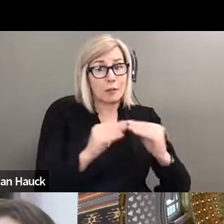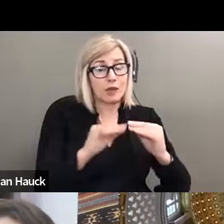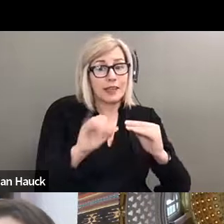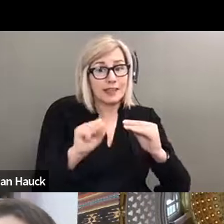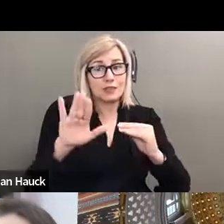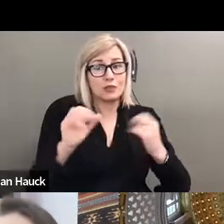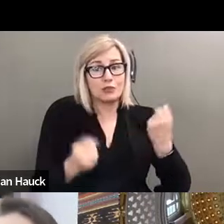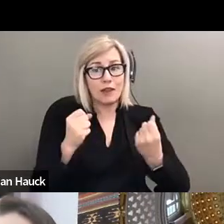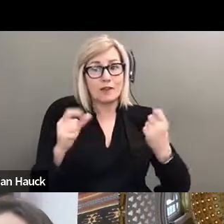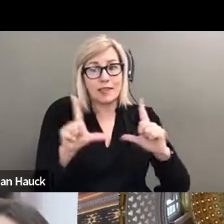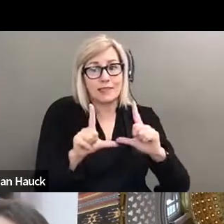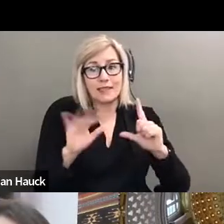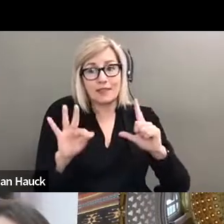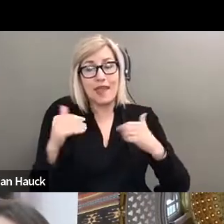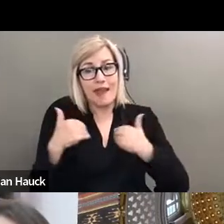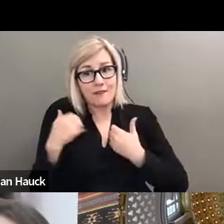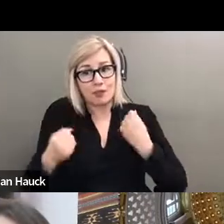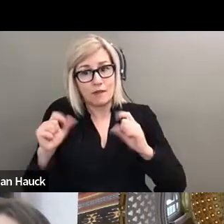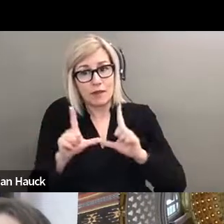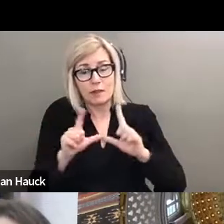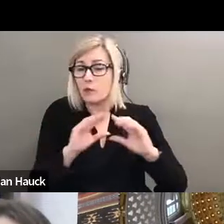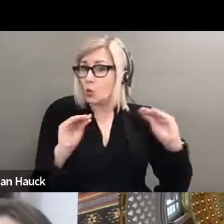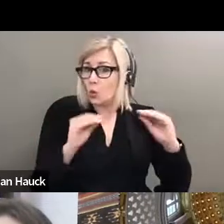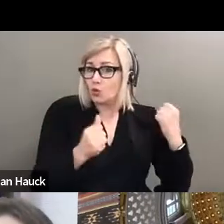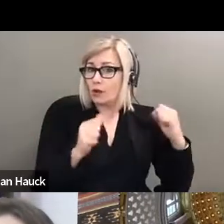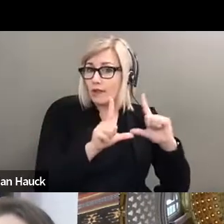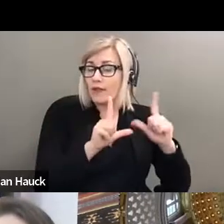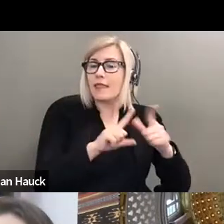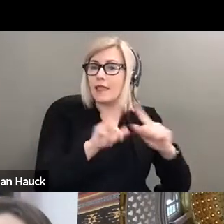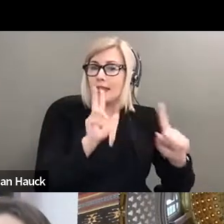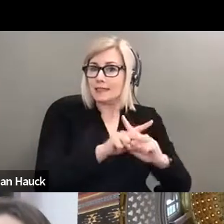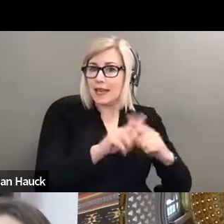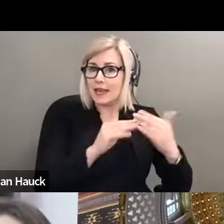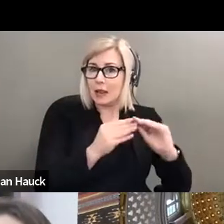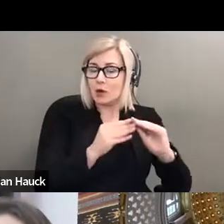one. And if they don't have one, there's a number, and it